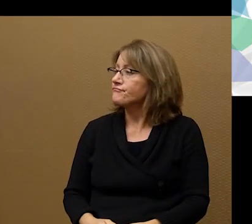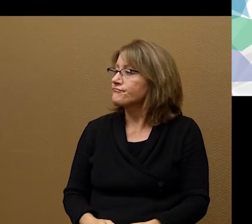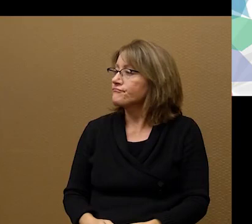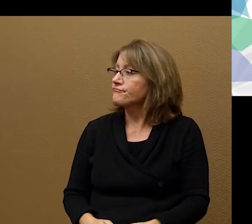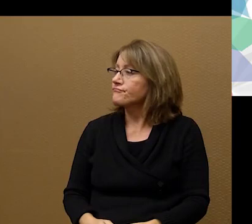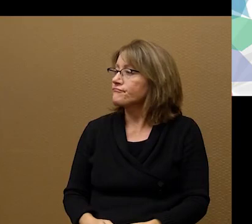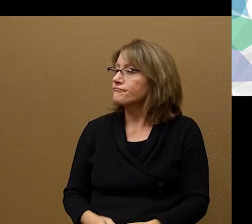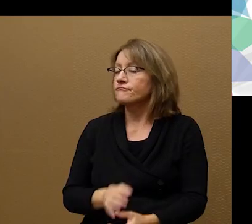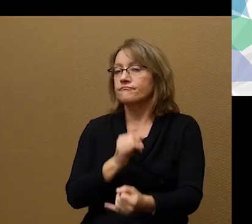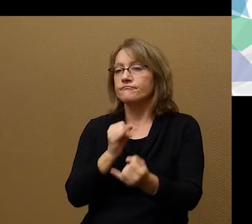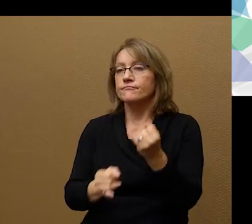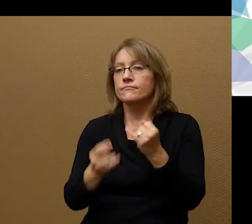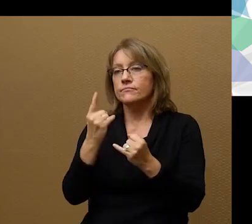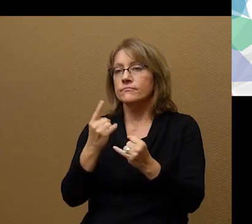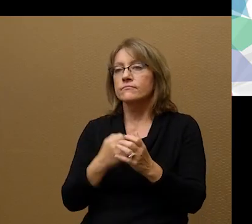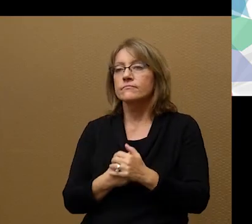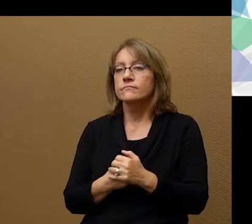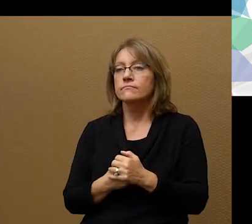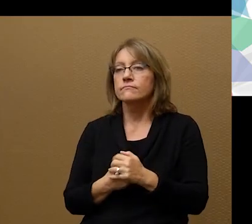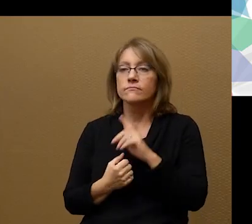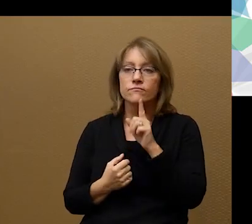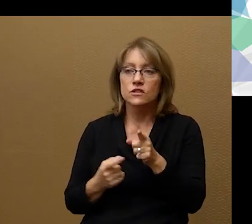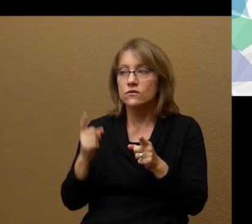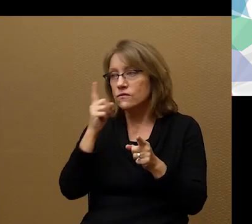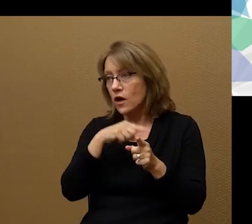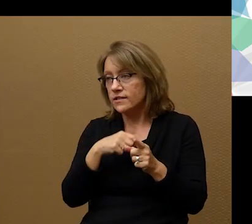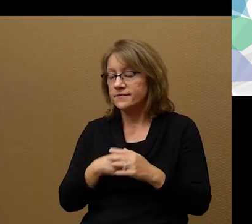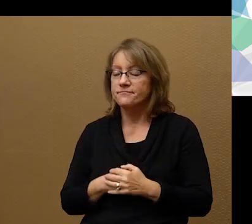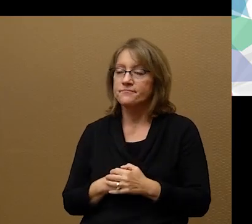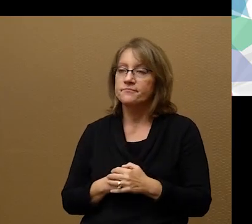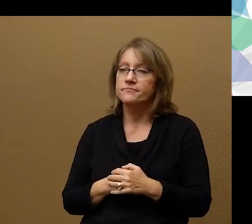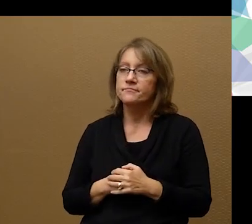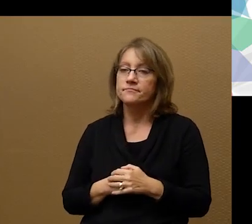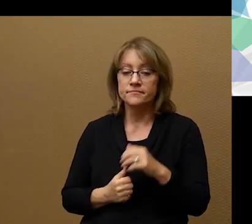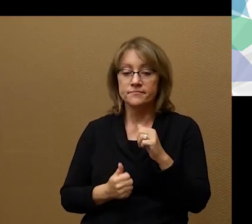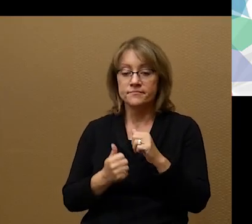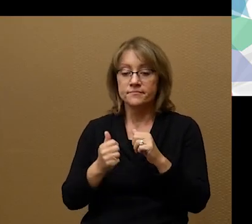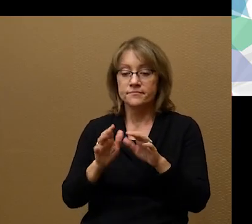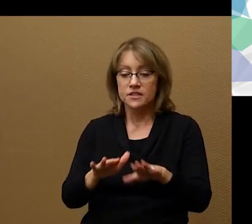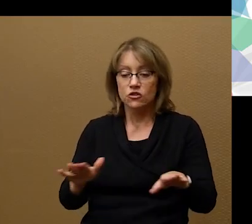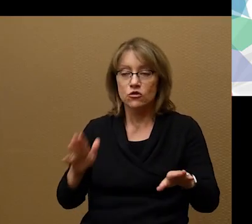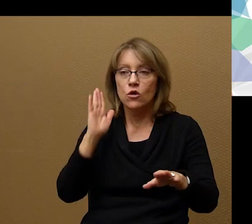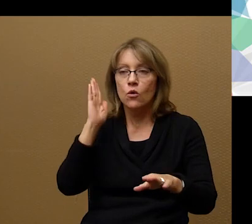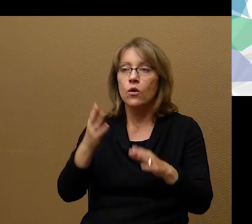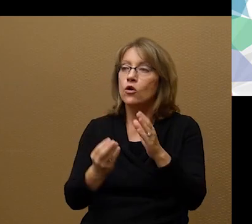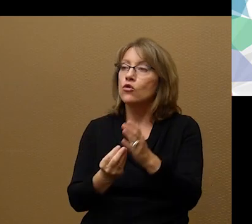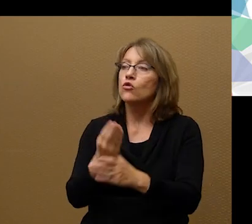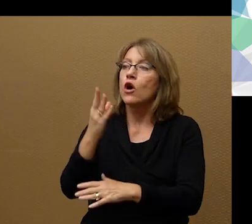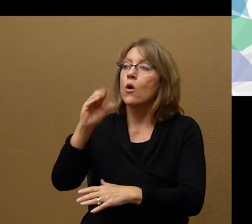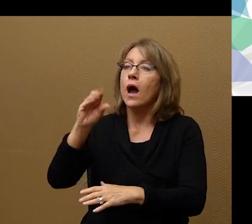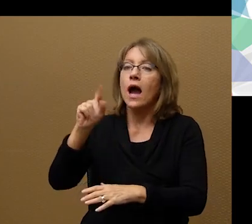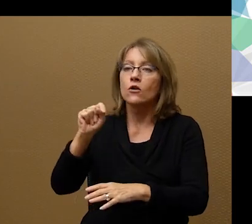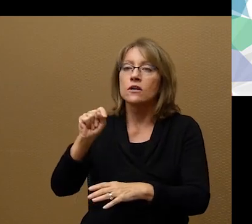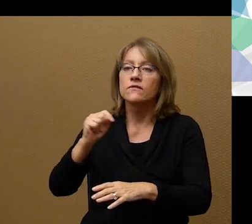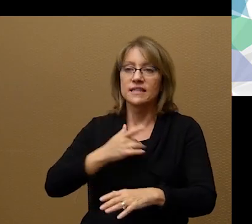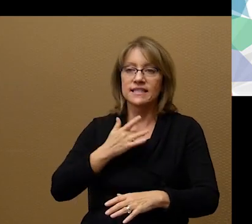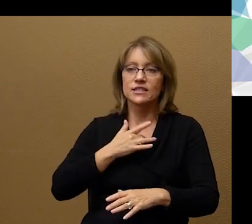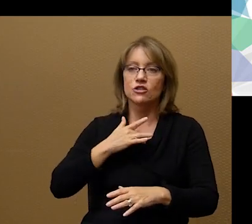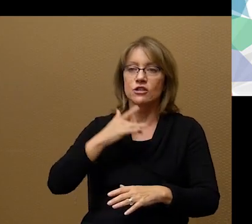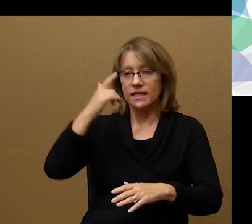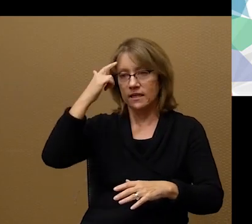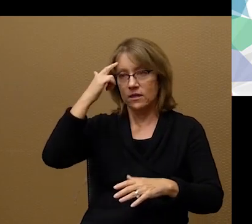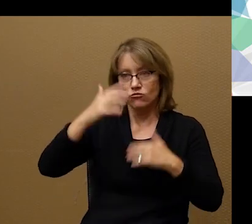And then the last one, true or false? Most children will grow out of sensory processing